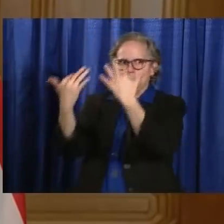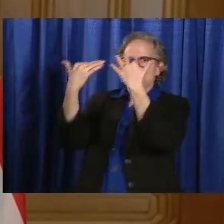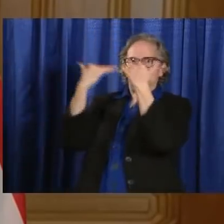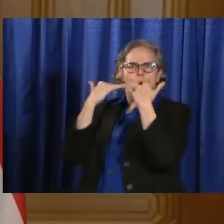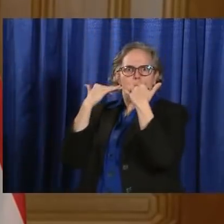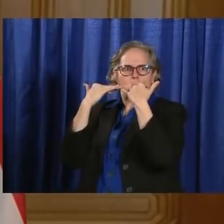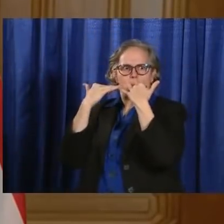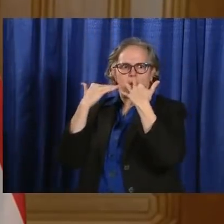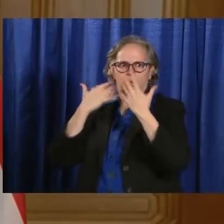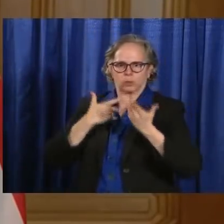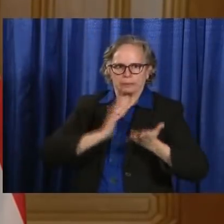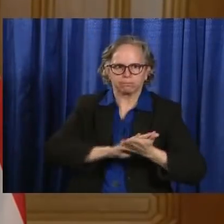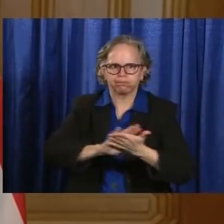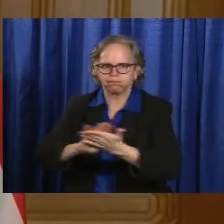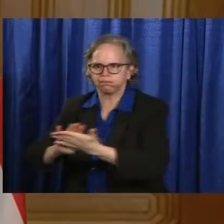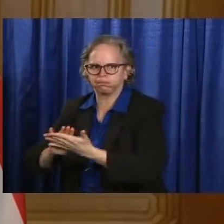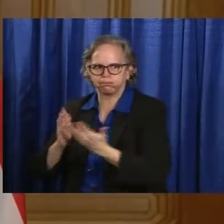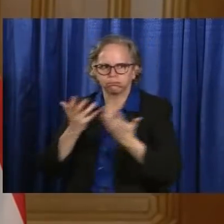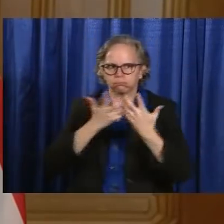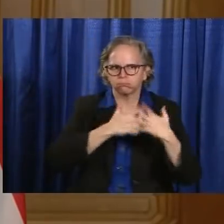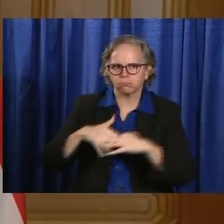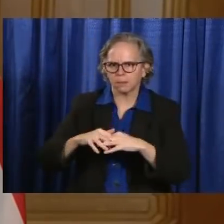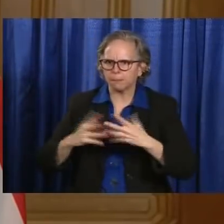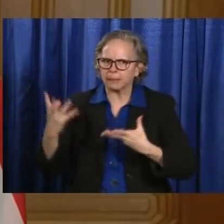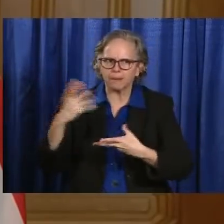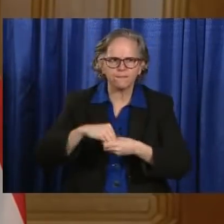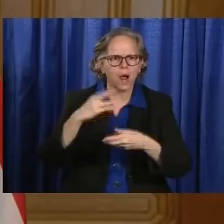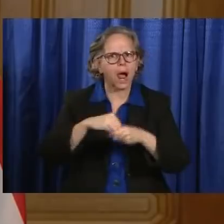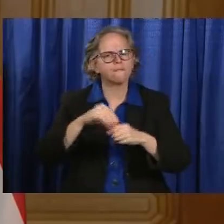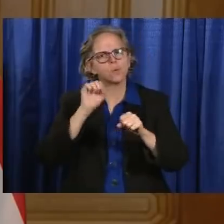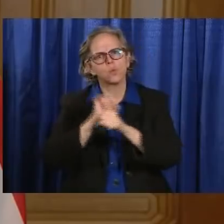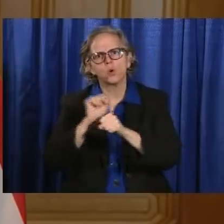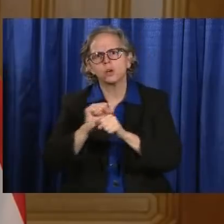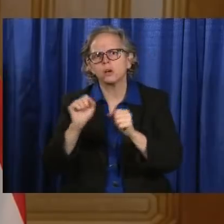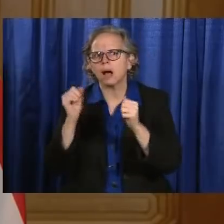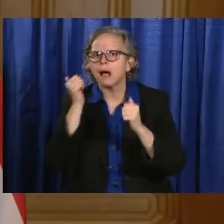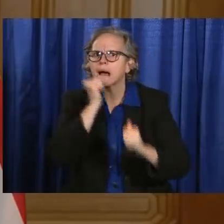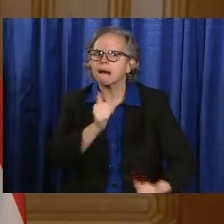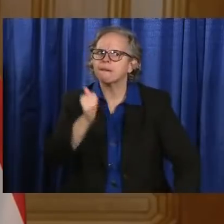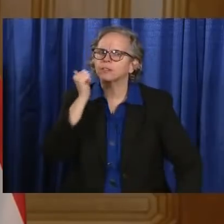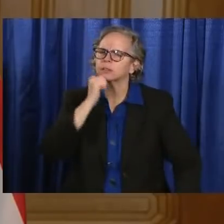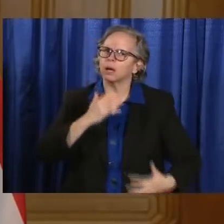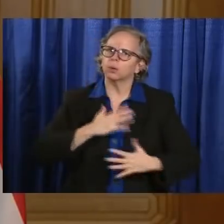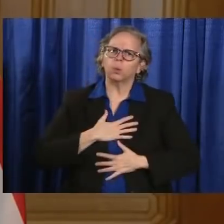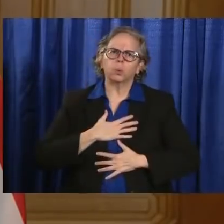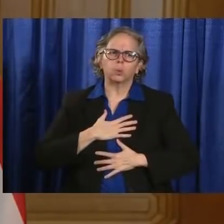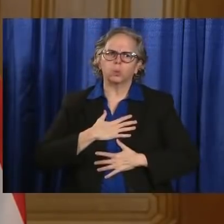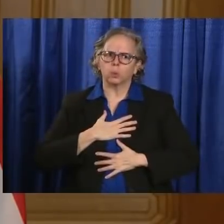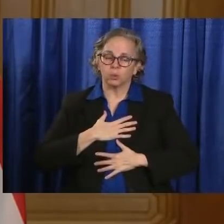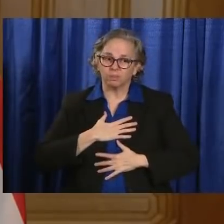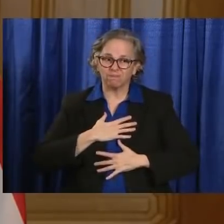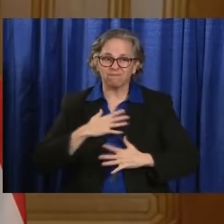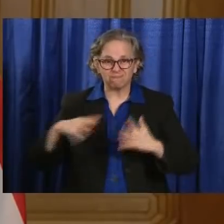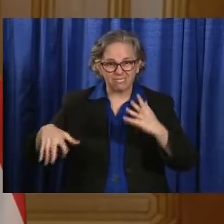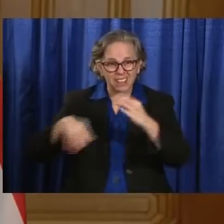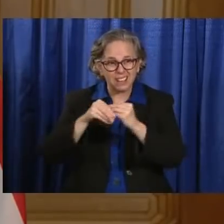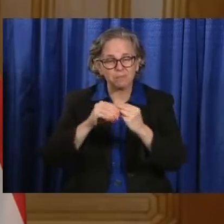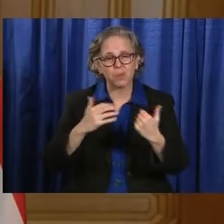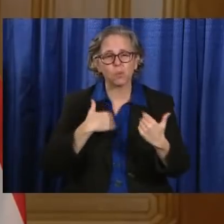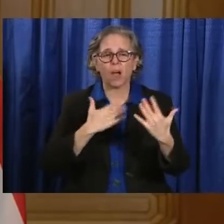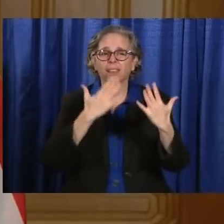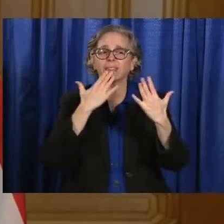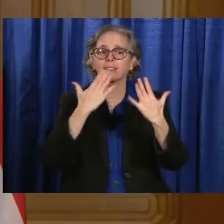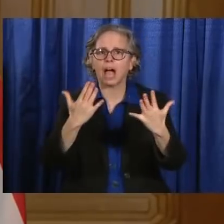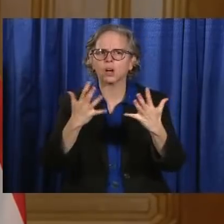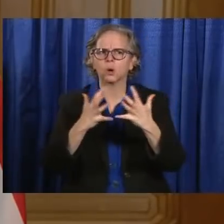is working on that today and tomorrow and every day. I want to also thank very, very much the